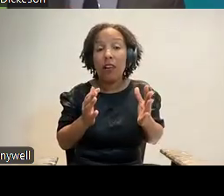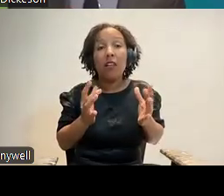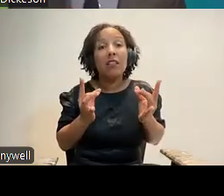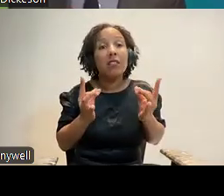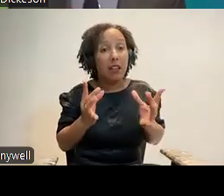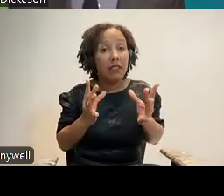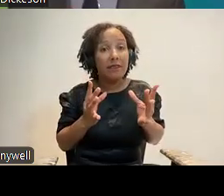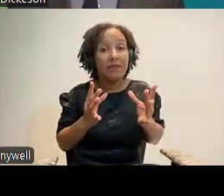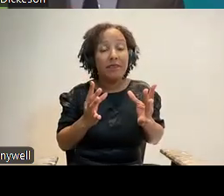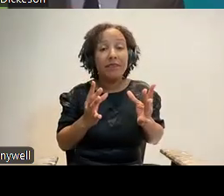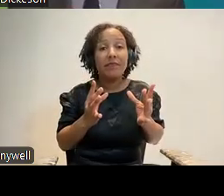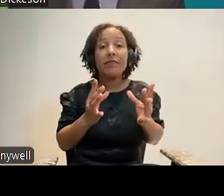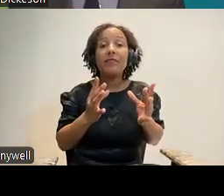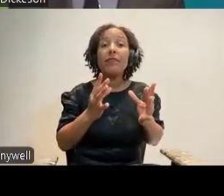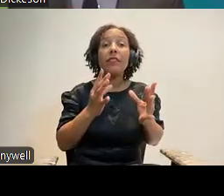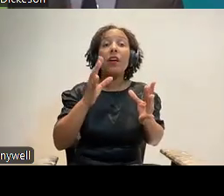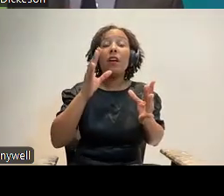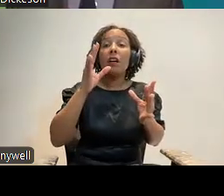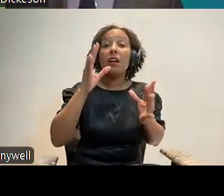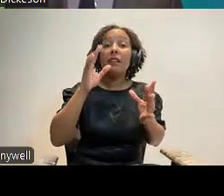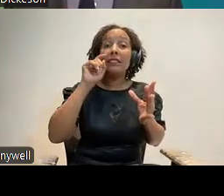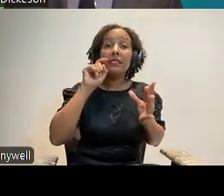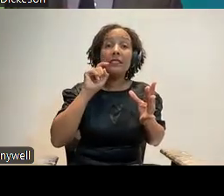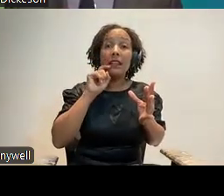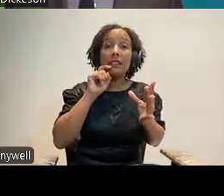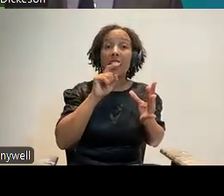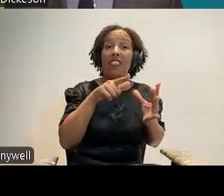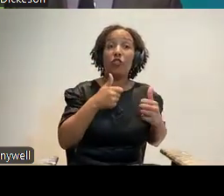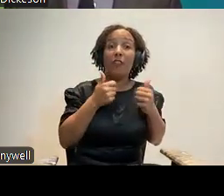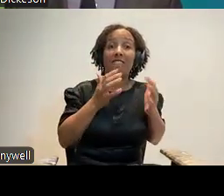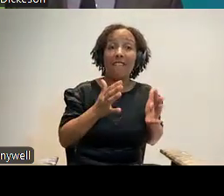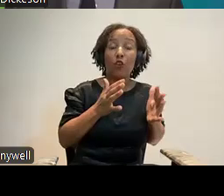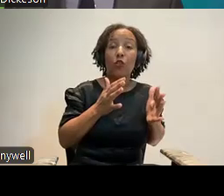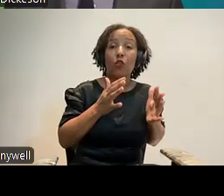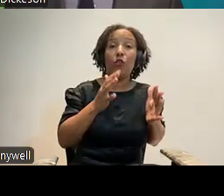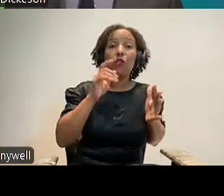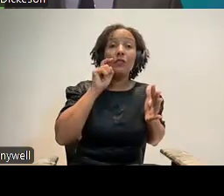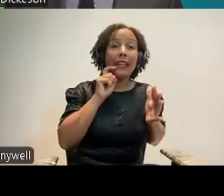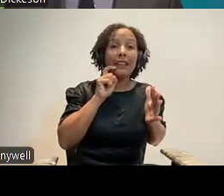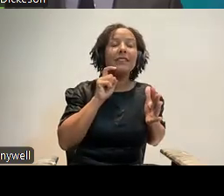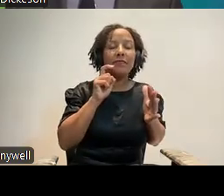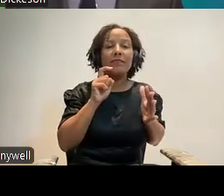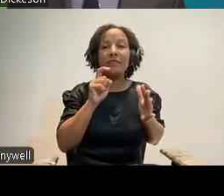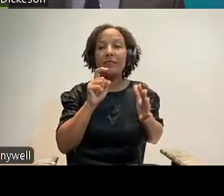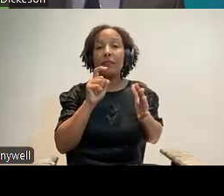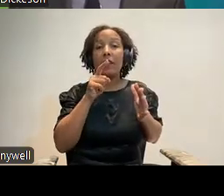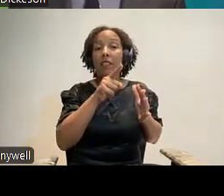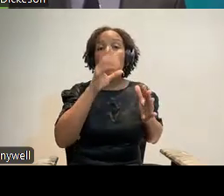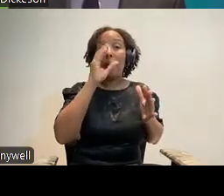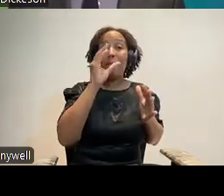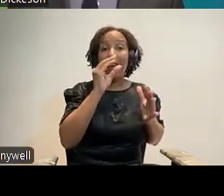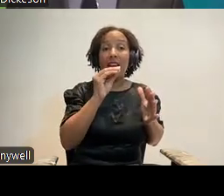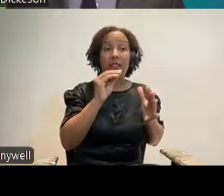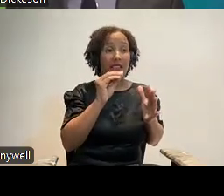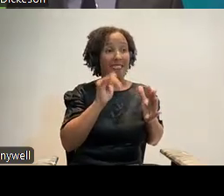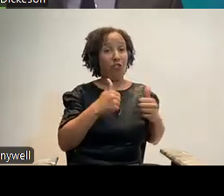degree of survival sex than females, and in many cases, they do not recognize this as a form of trafficking, but